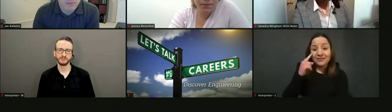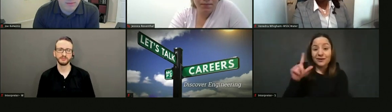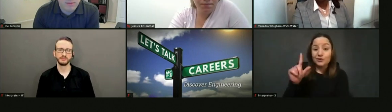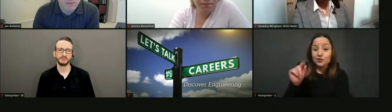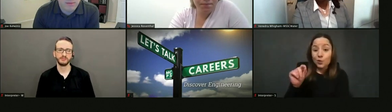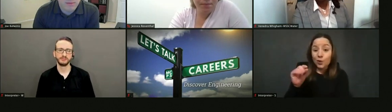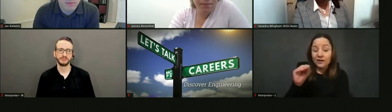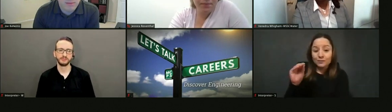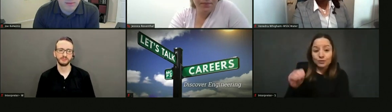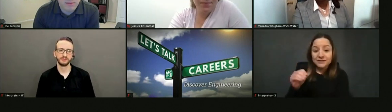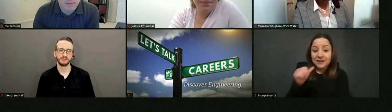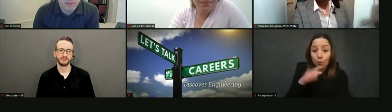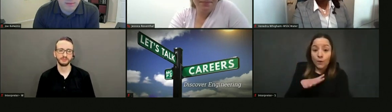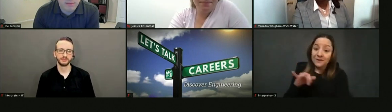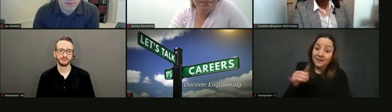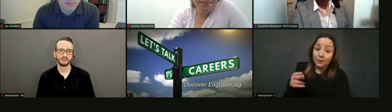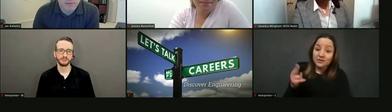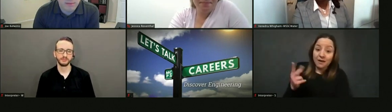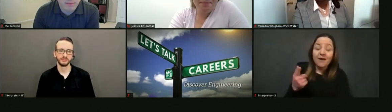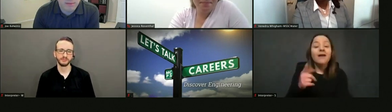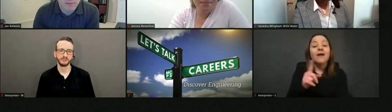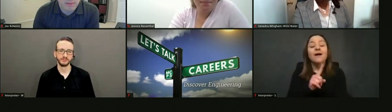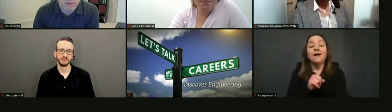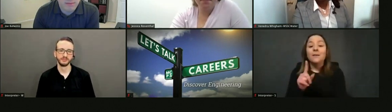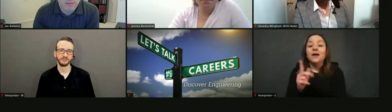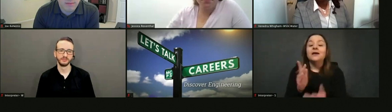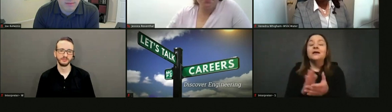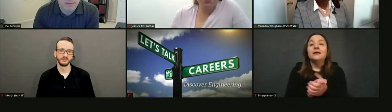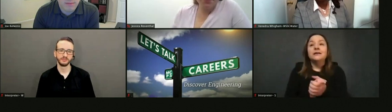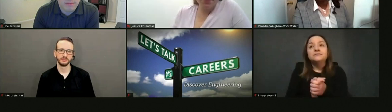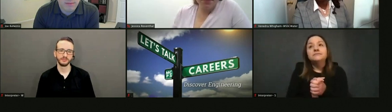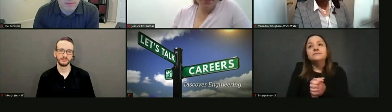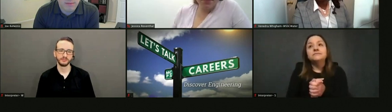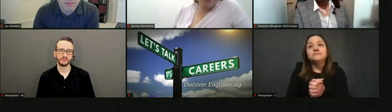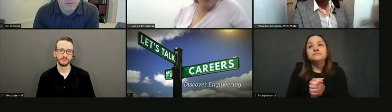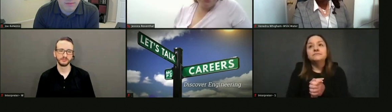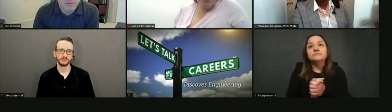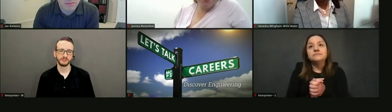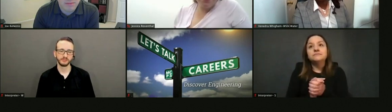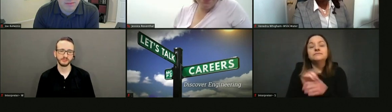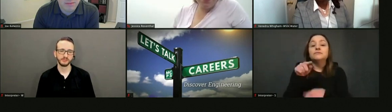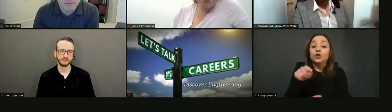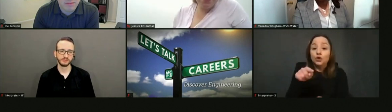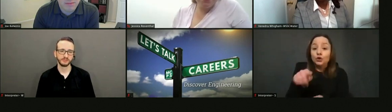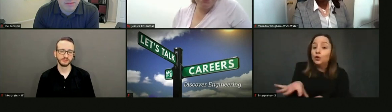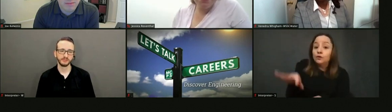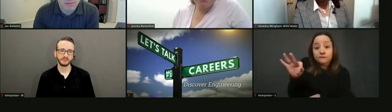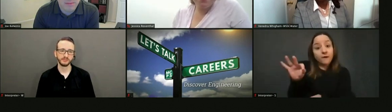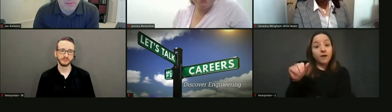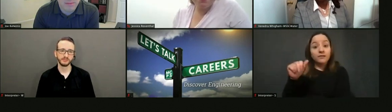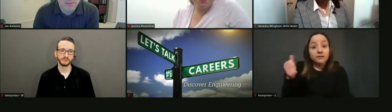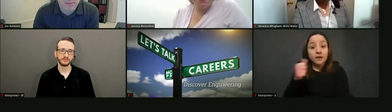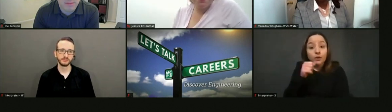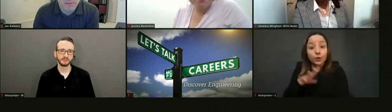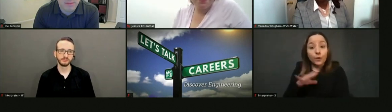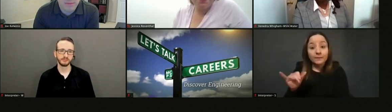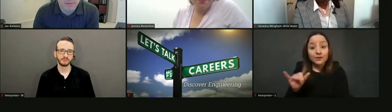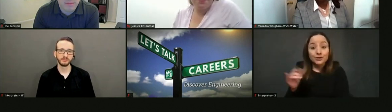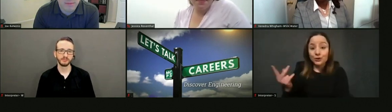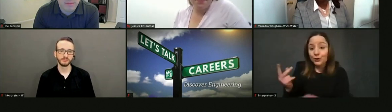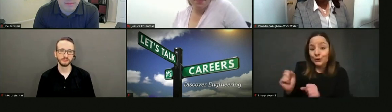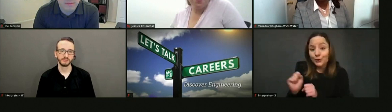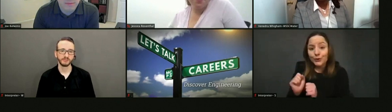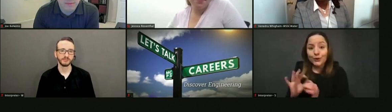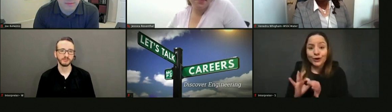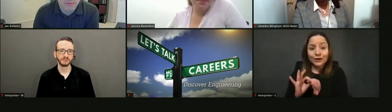that was high. But yeah, it's, you find the other women in it too, and you work together and